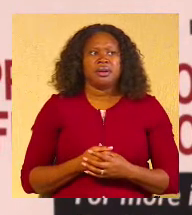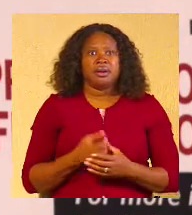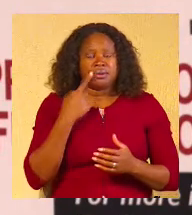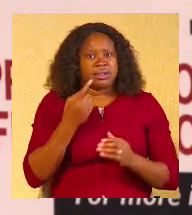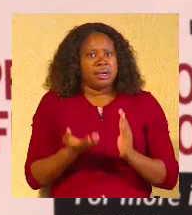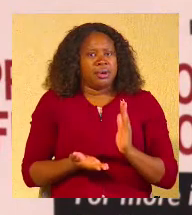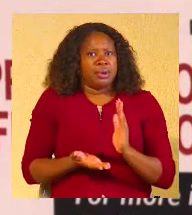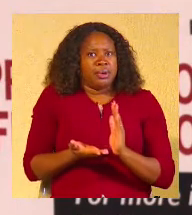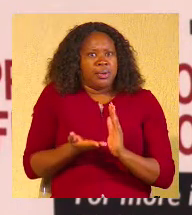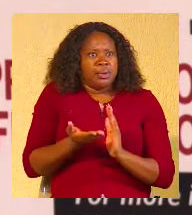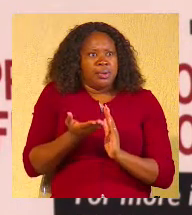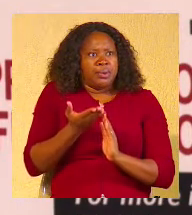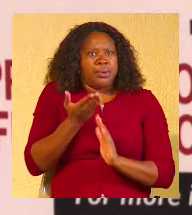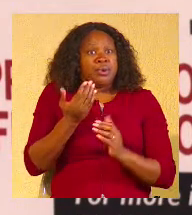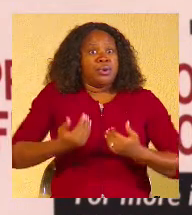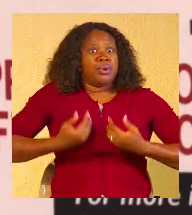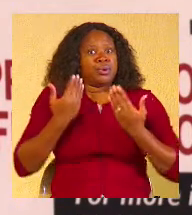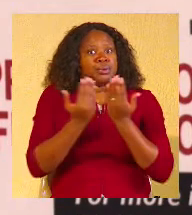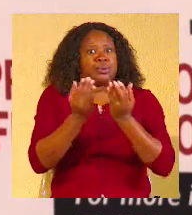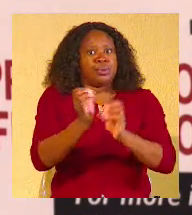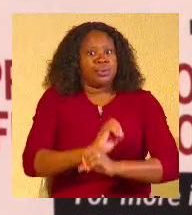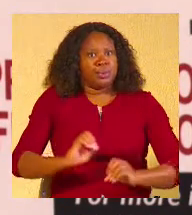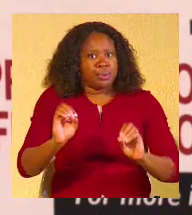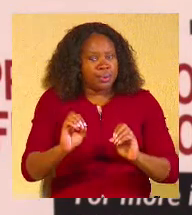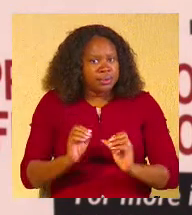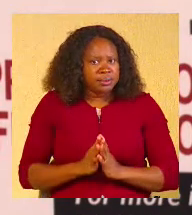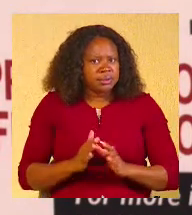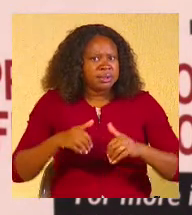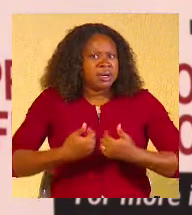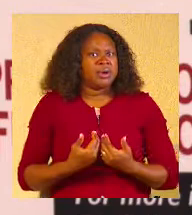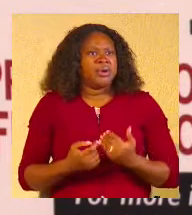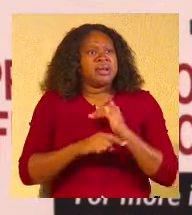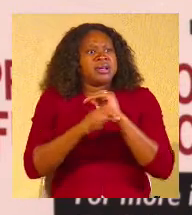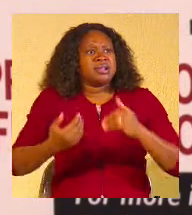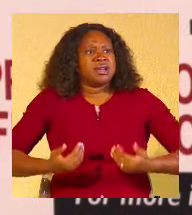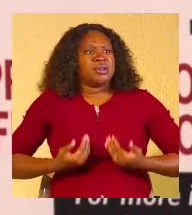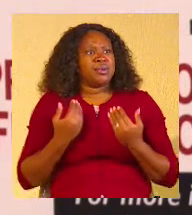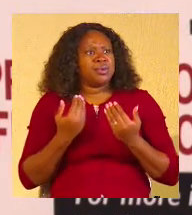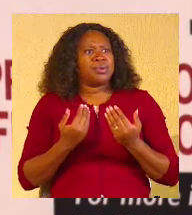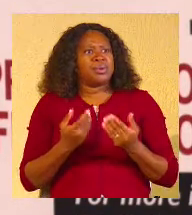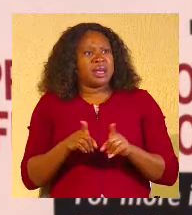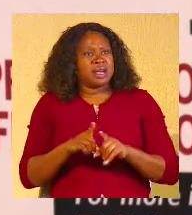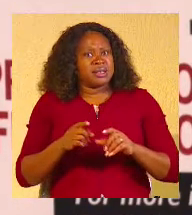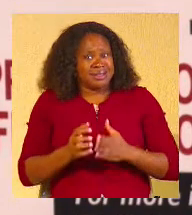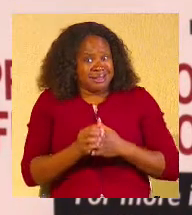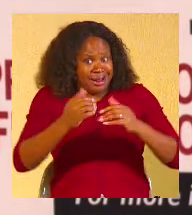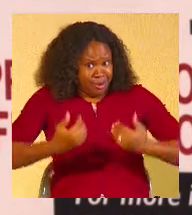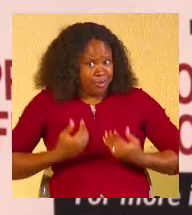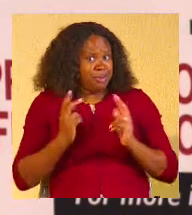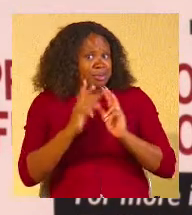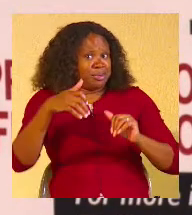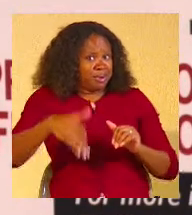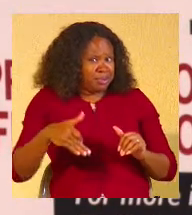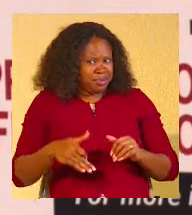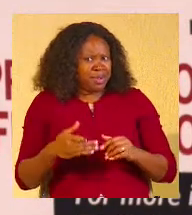increase in out-of-school youth. How is the National Youth Council, again, I remind you, it's the custodian of young people. So what are we